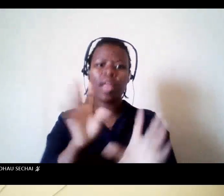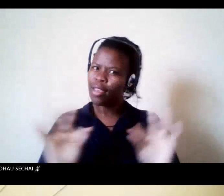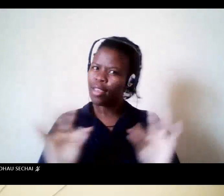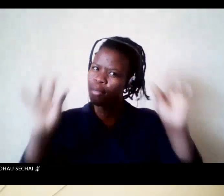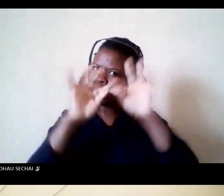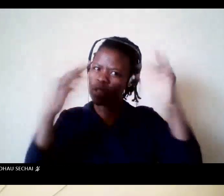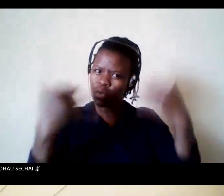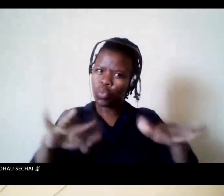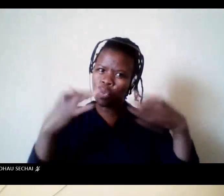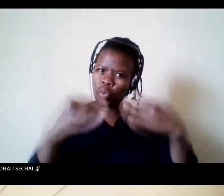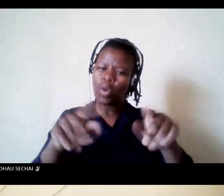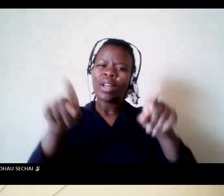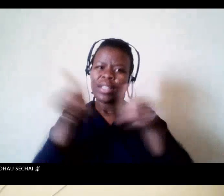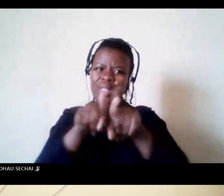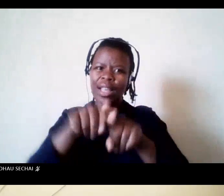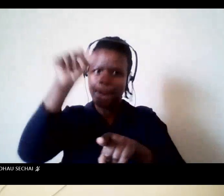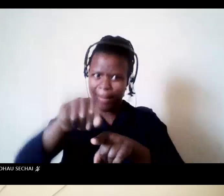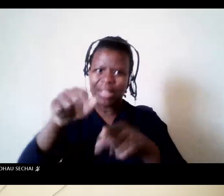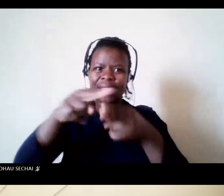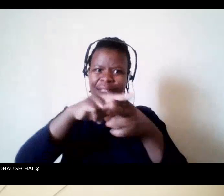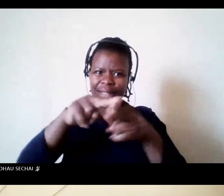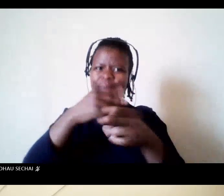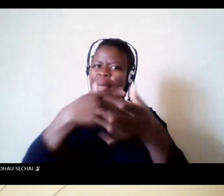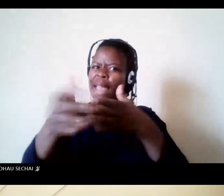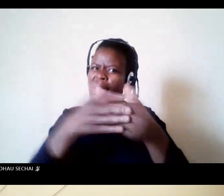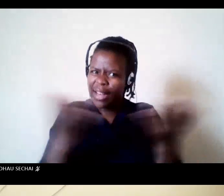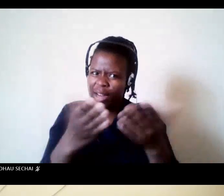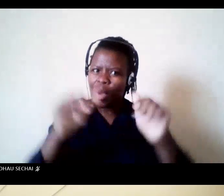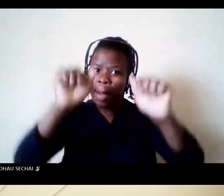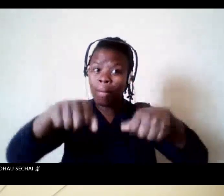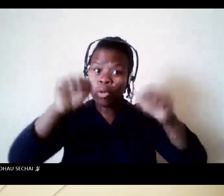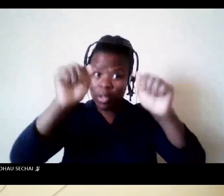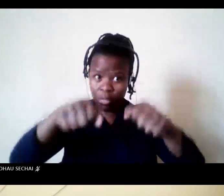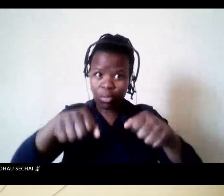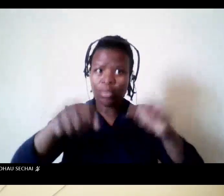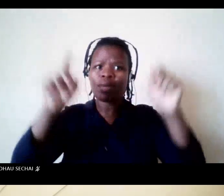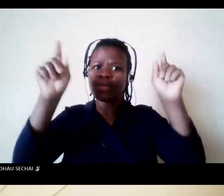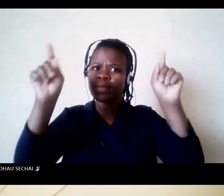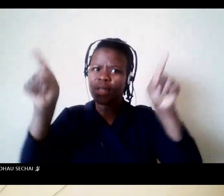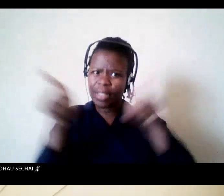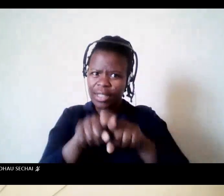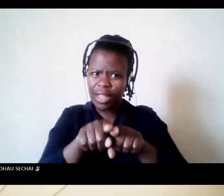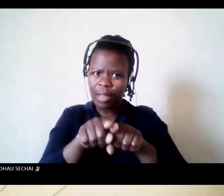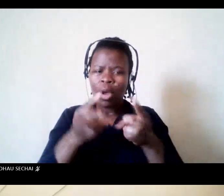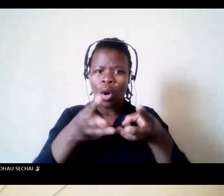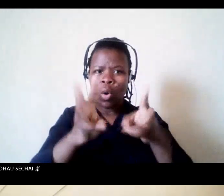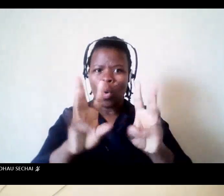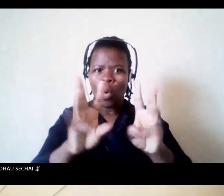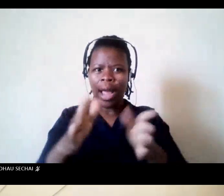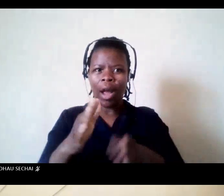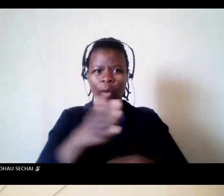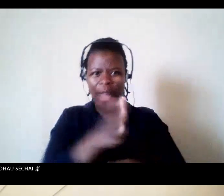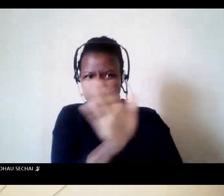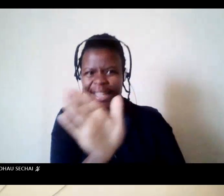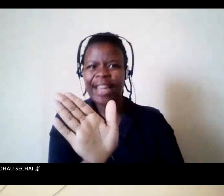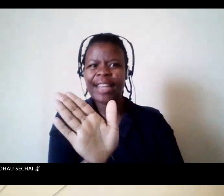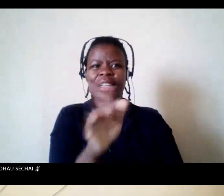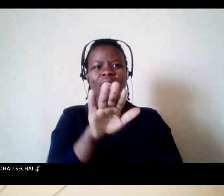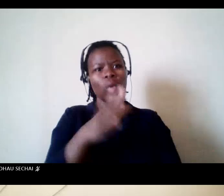should use it wherever possible. So, like, even indirectly through observation or